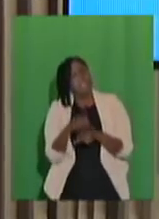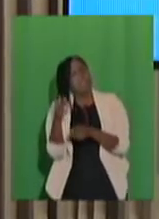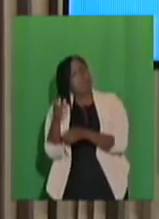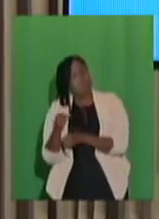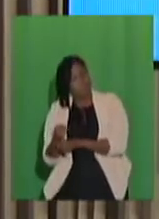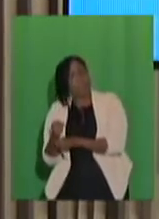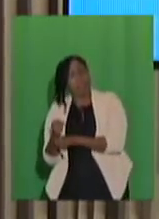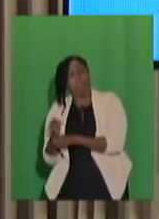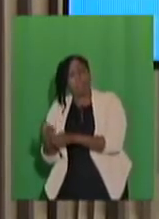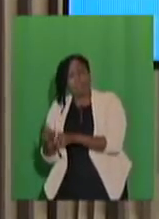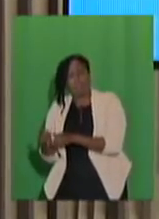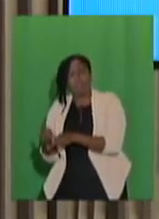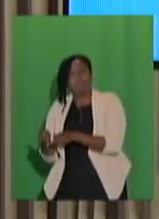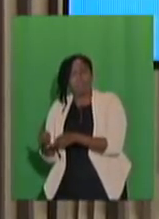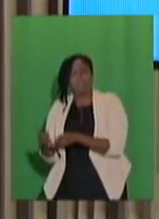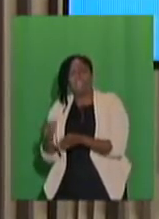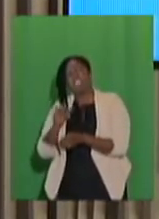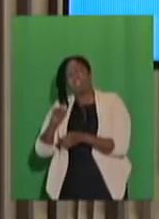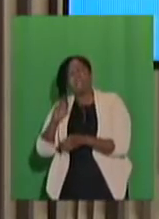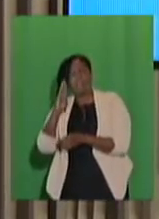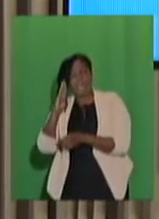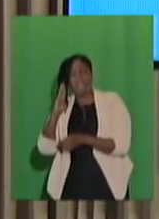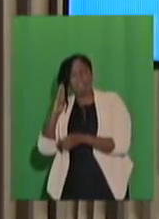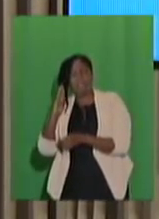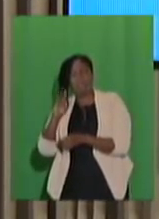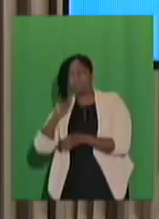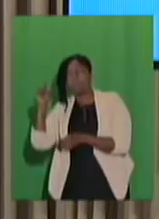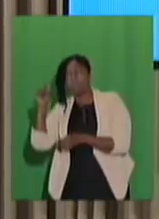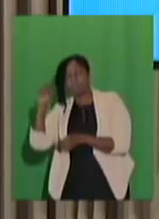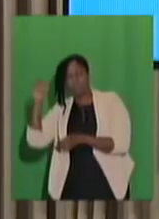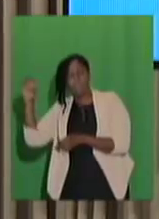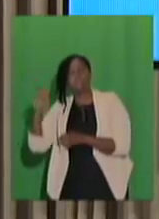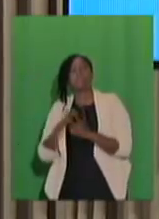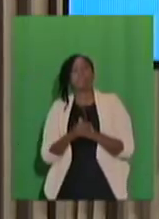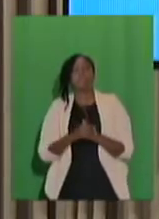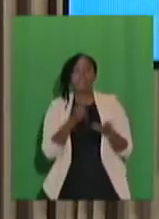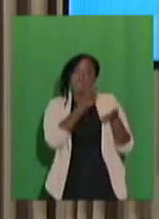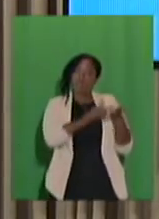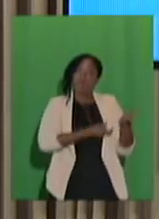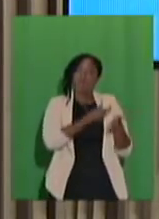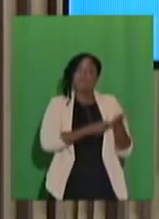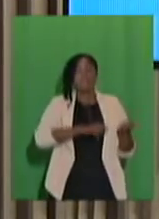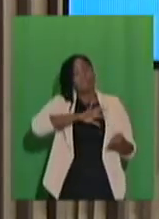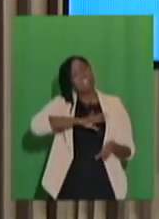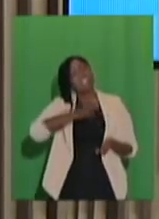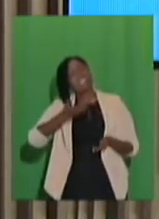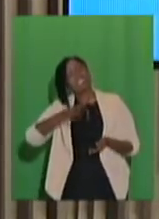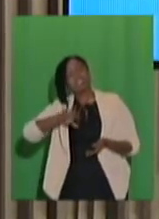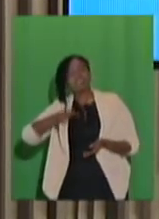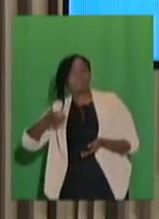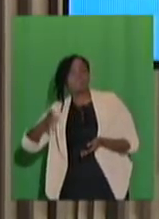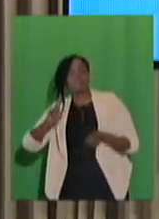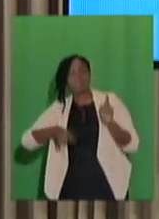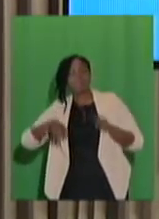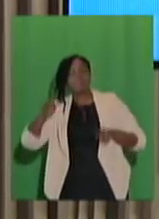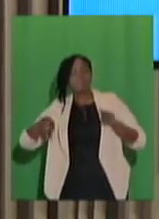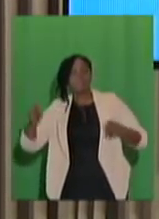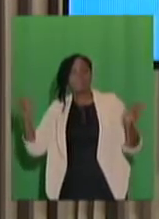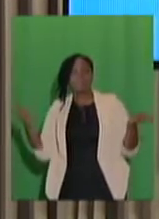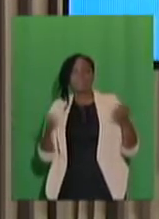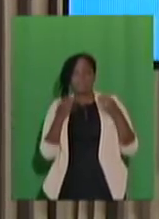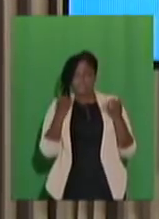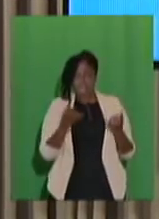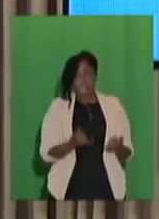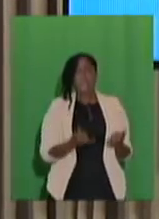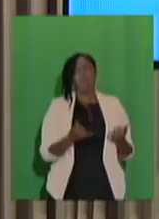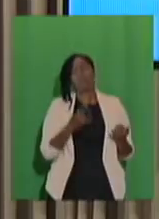Balandra. As per cost, these vary. The cost that I have off the top of my head right now,